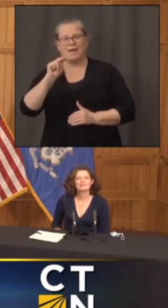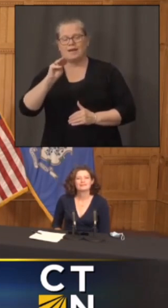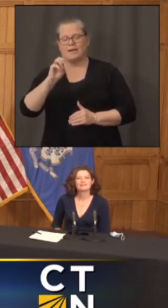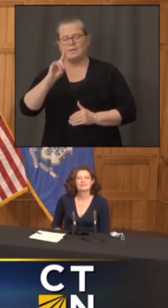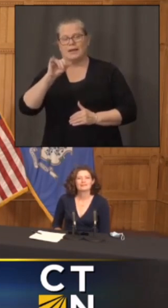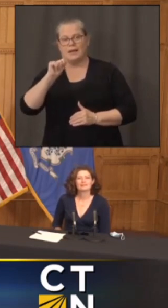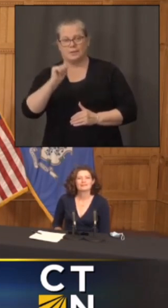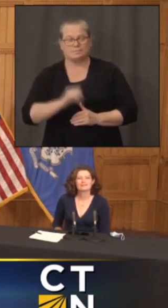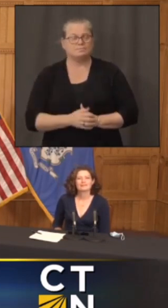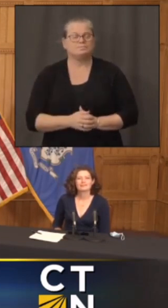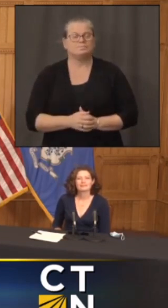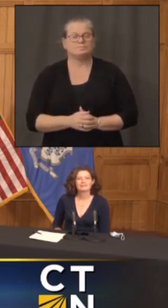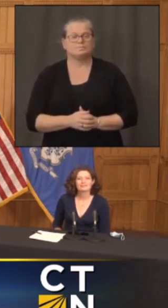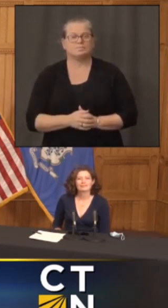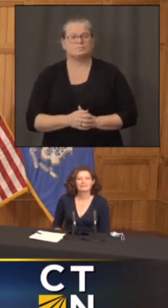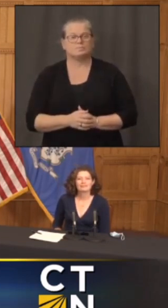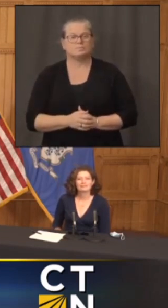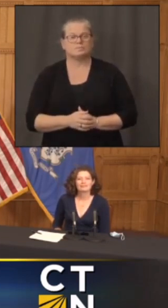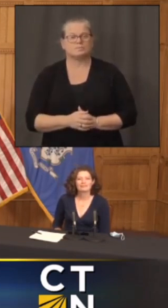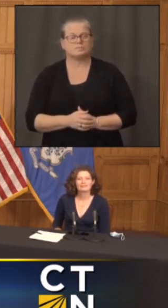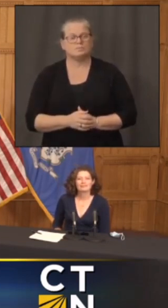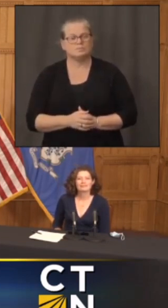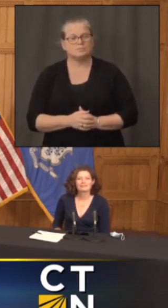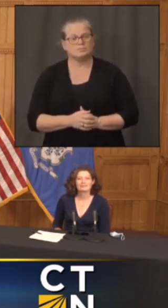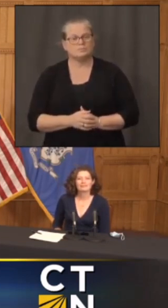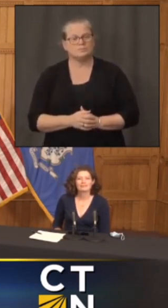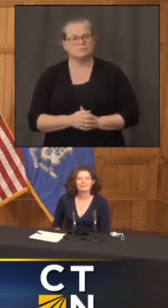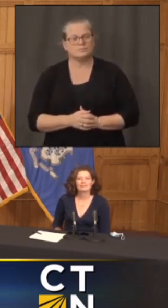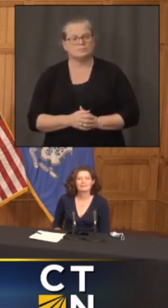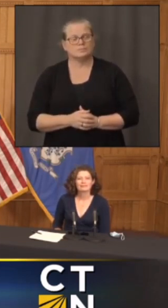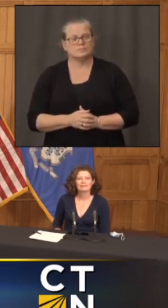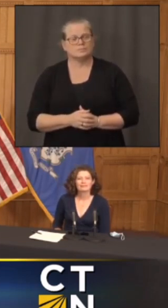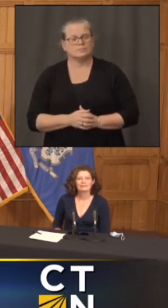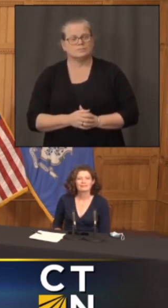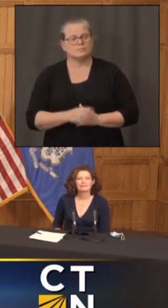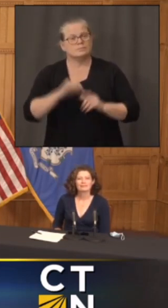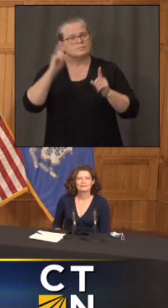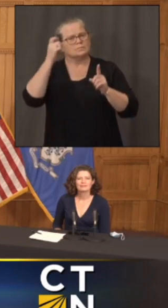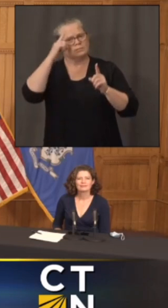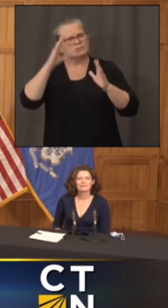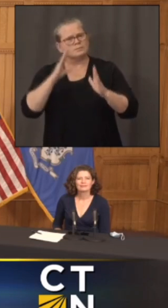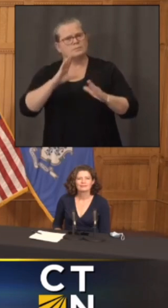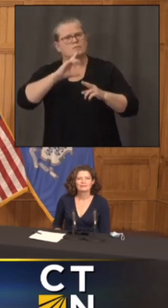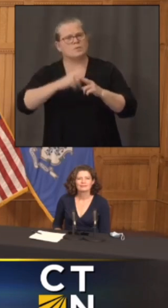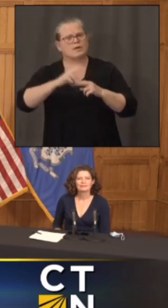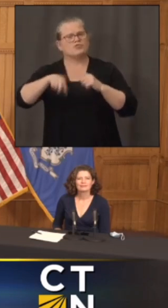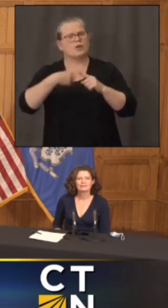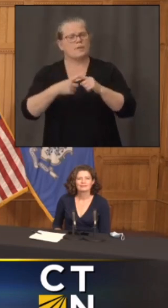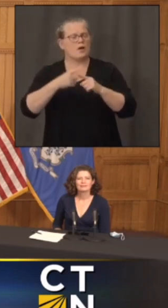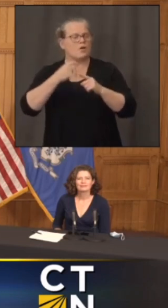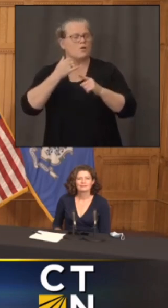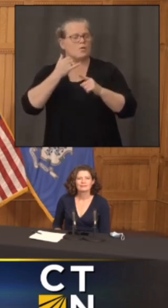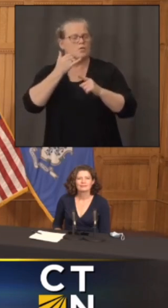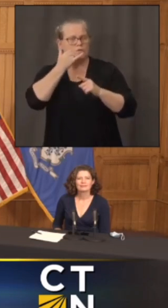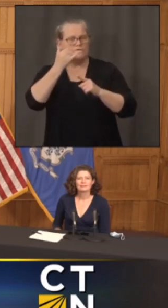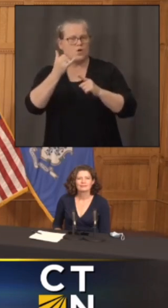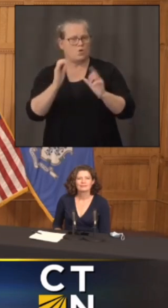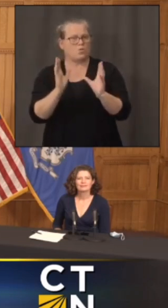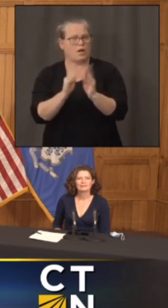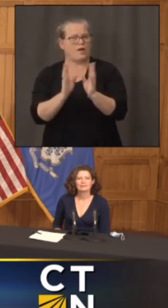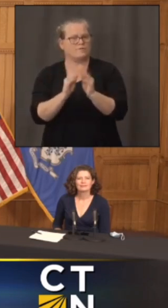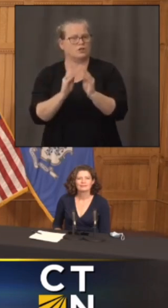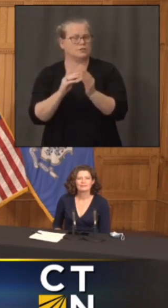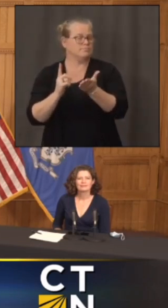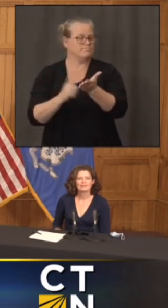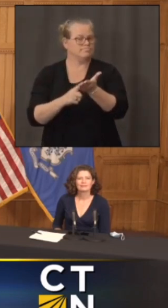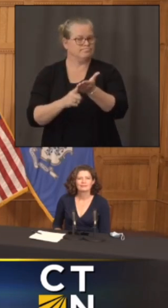Hi, Governor. You mentioned the cell phone or telecom providers earlier. But I was just curious if you've